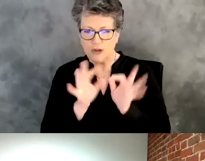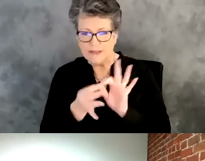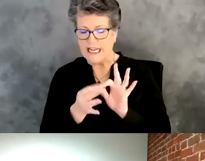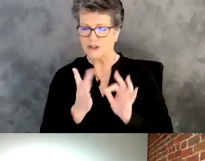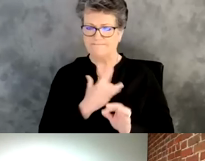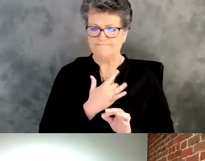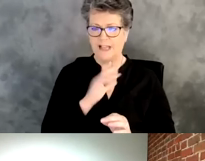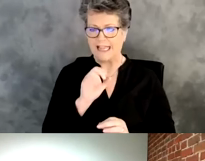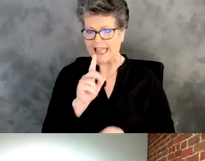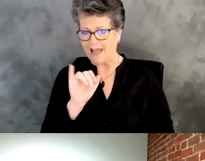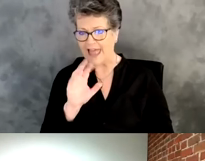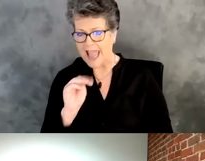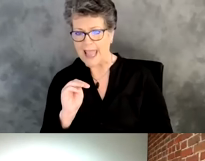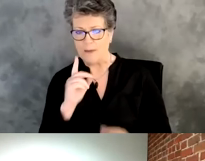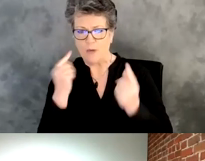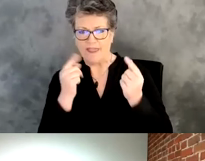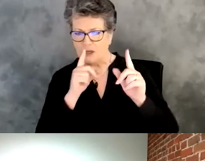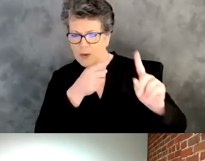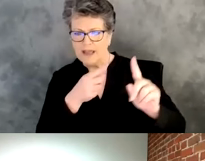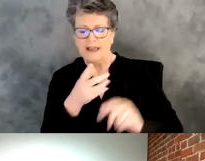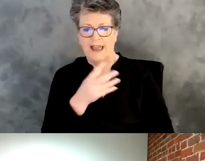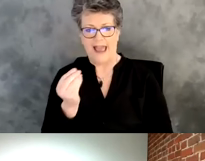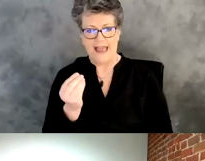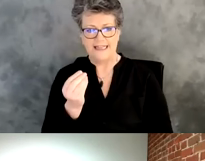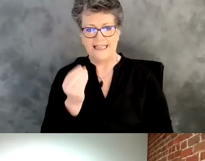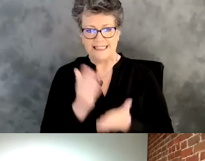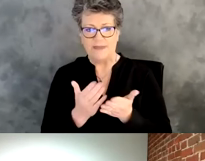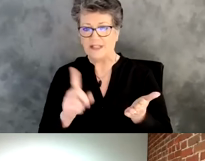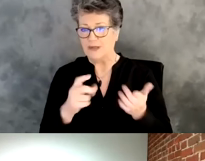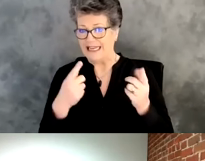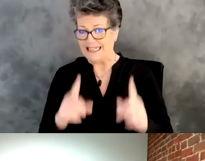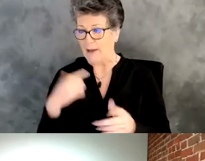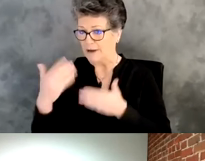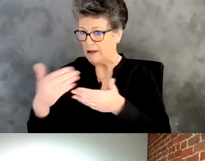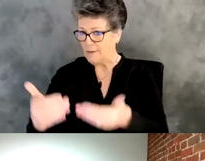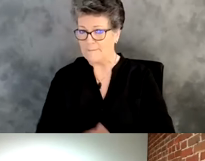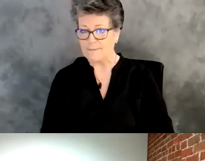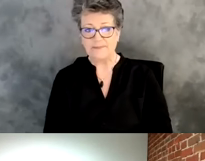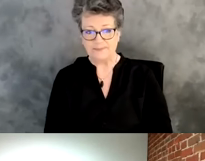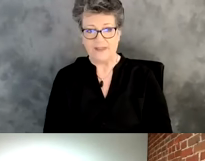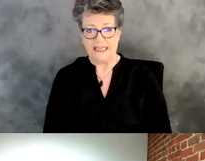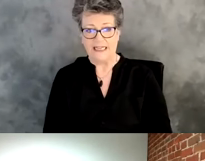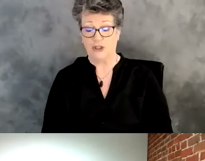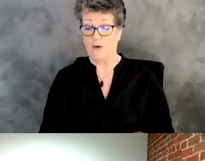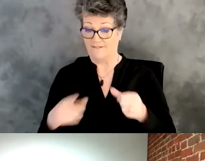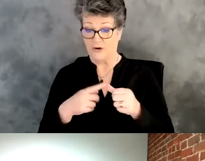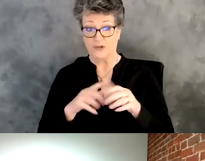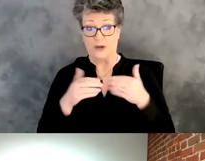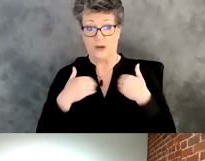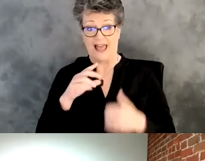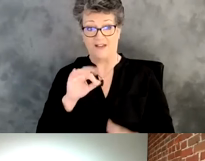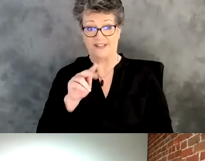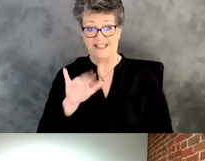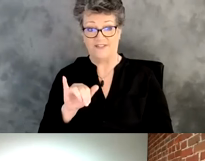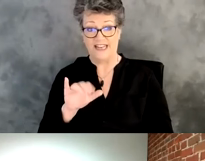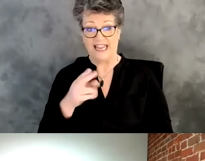where CalAIM is going and some of the things that need to happen along the way. So first, we will have Tiffany